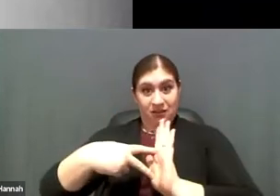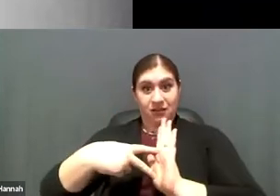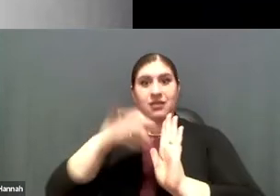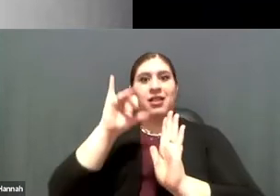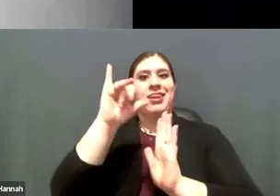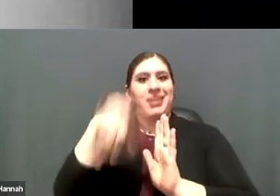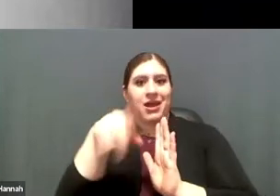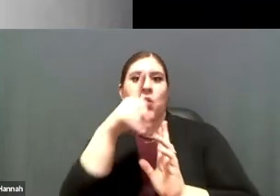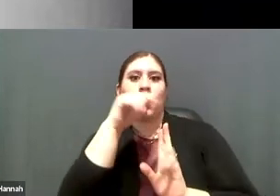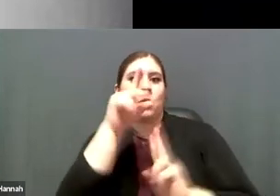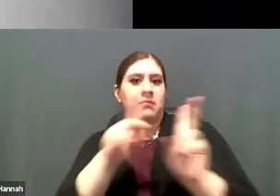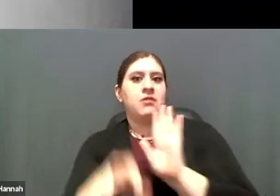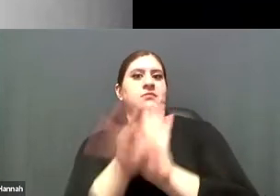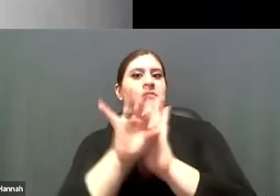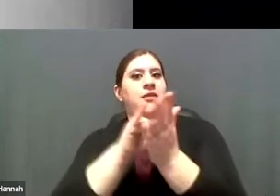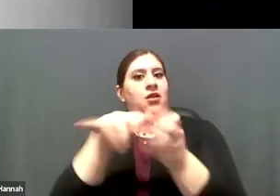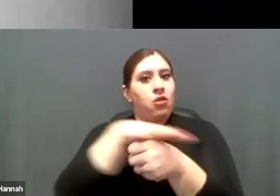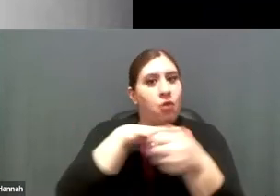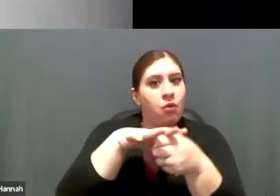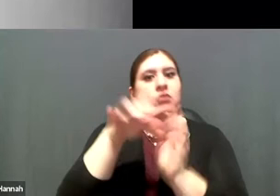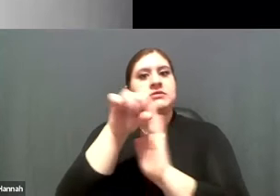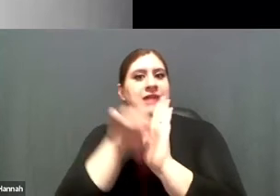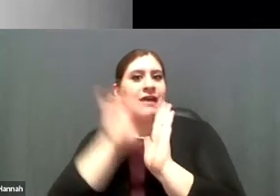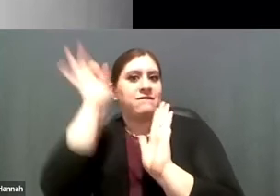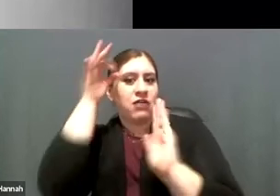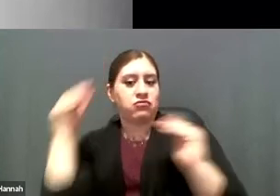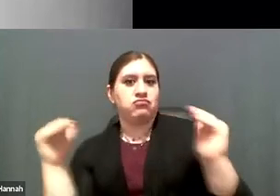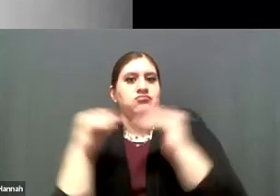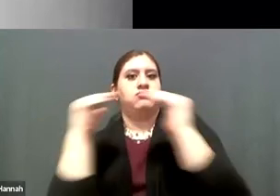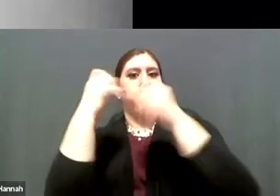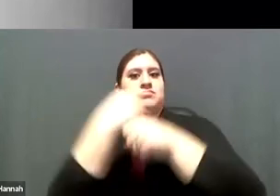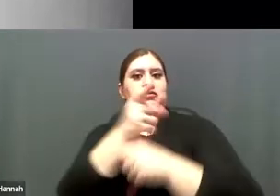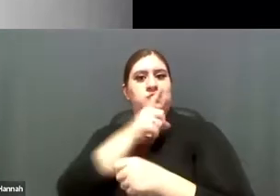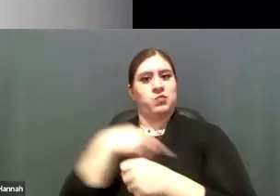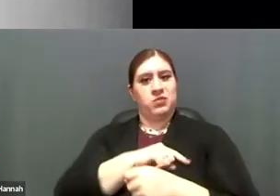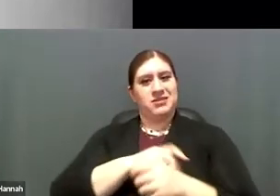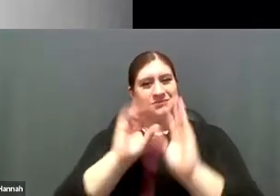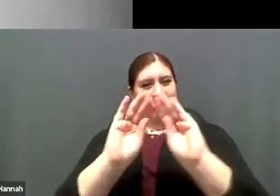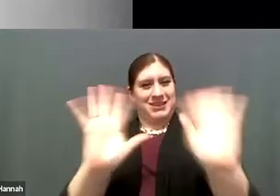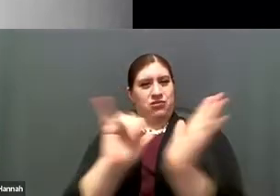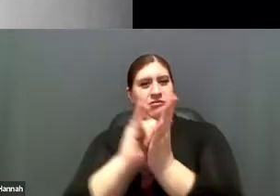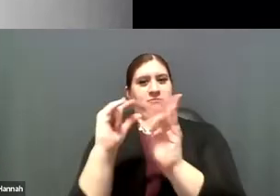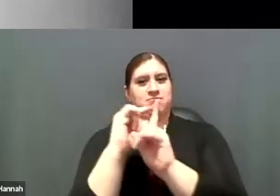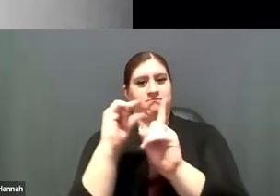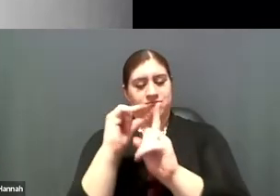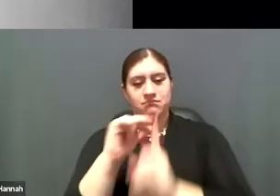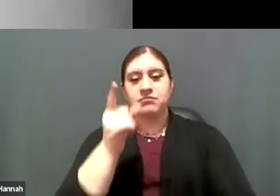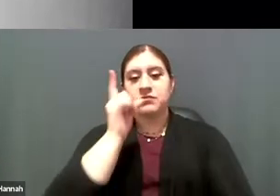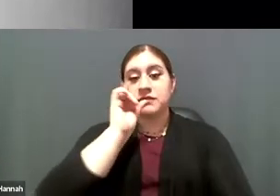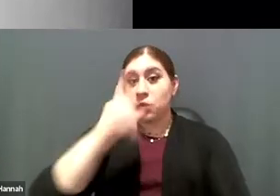appointed officials at the local, state, and federal levels, just so we make sure we're talking about the same people. For